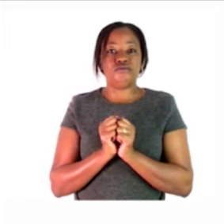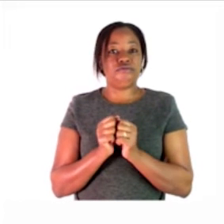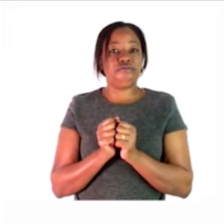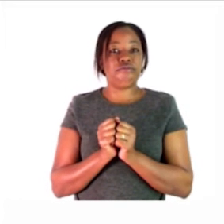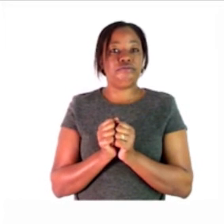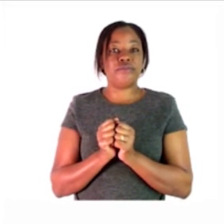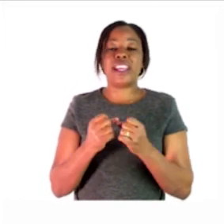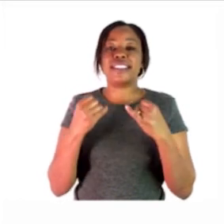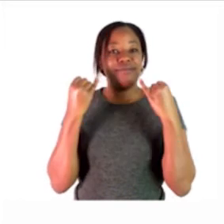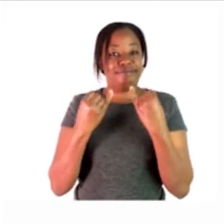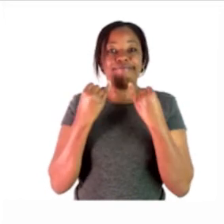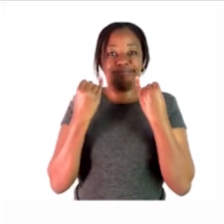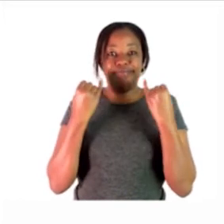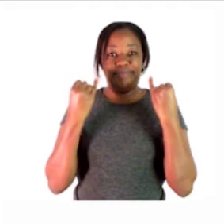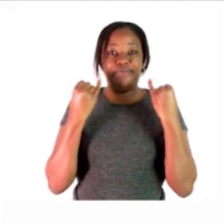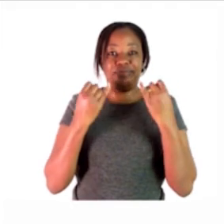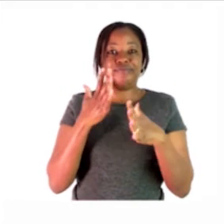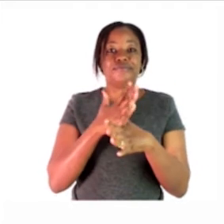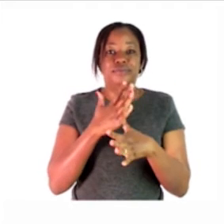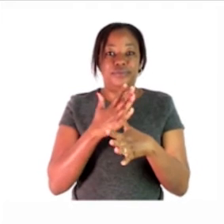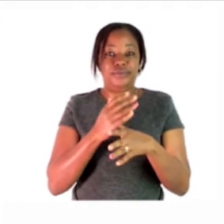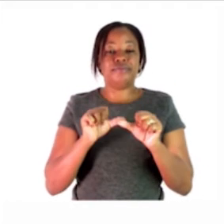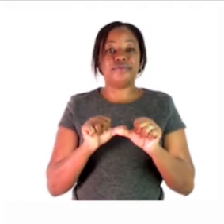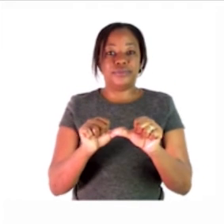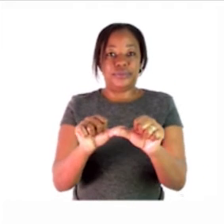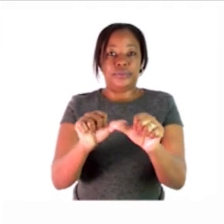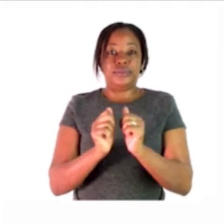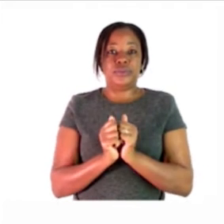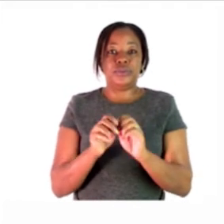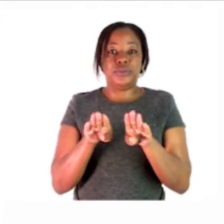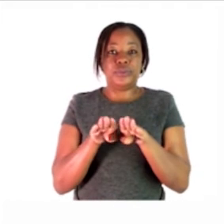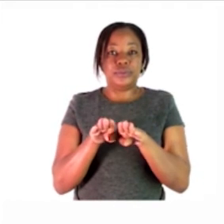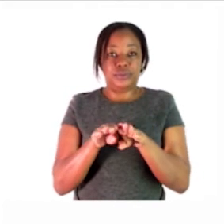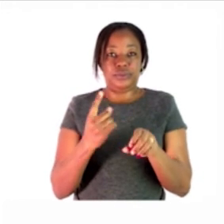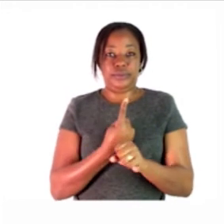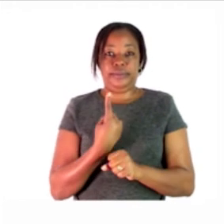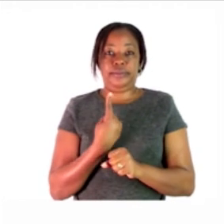is more enjoyable. Please continue doing it